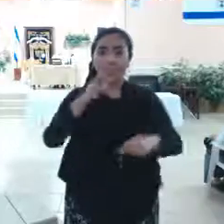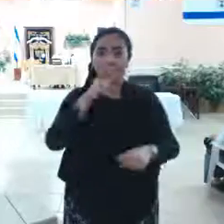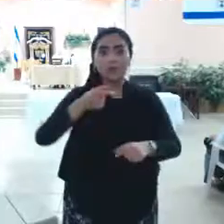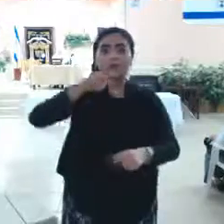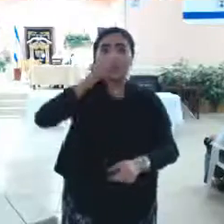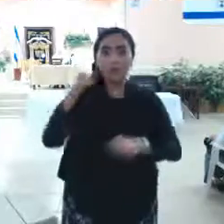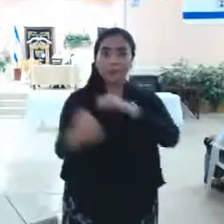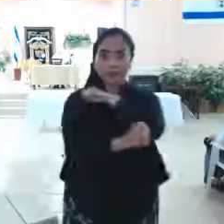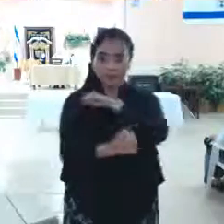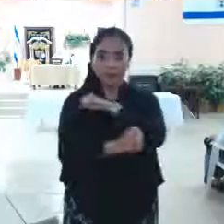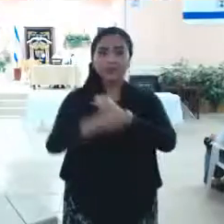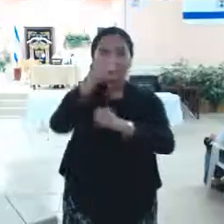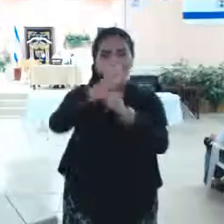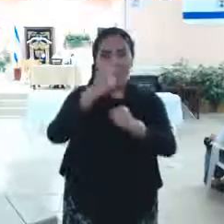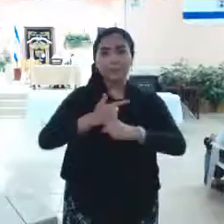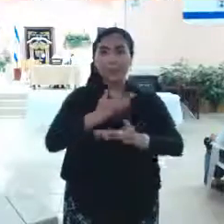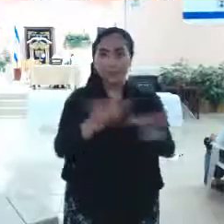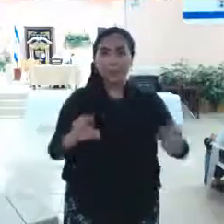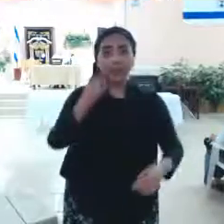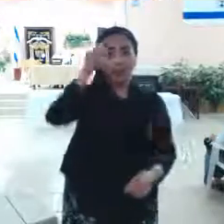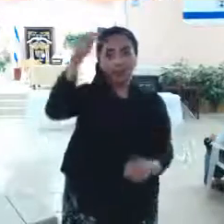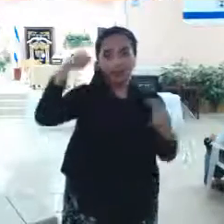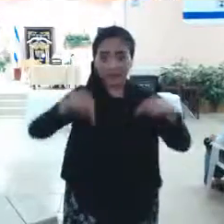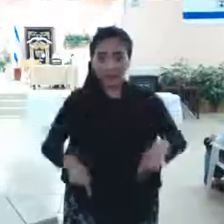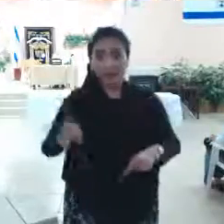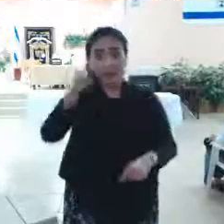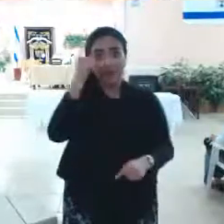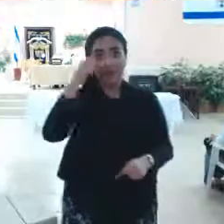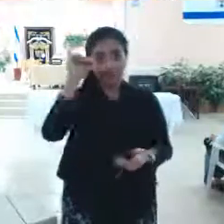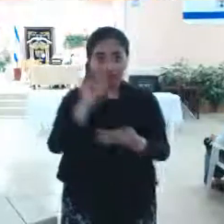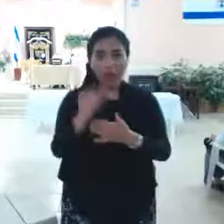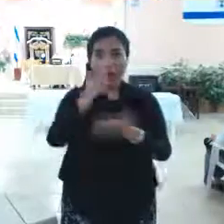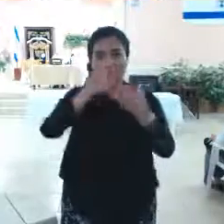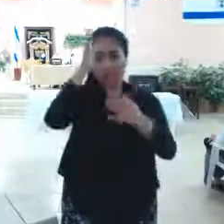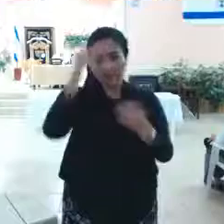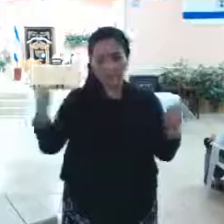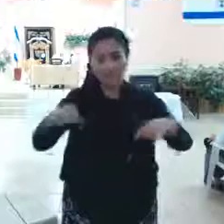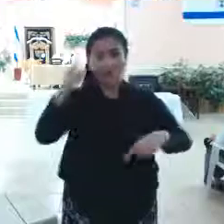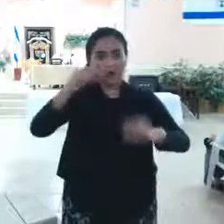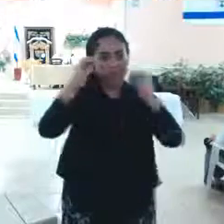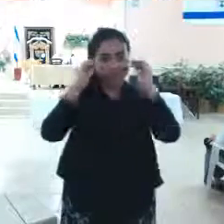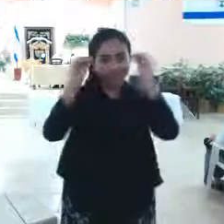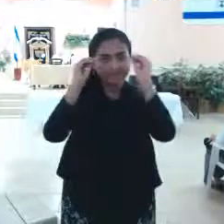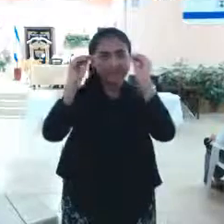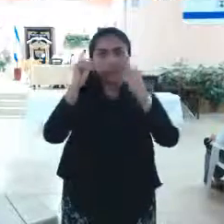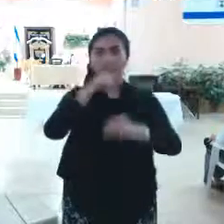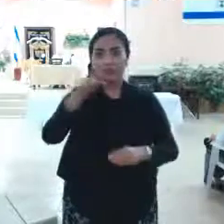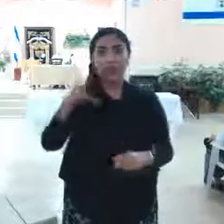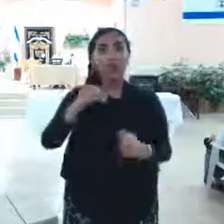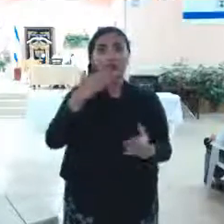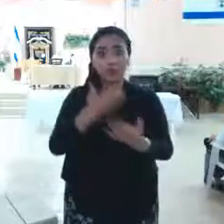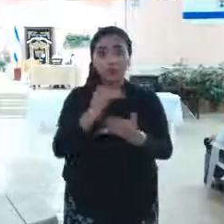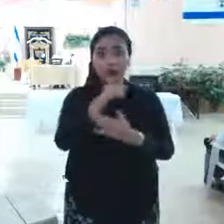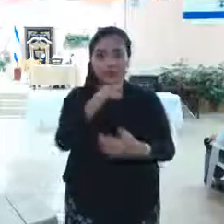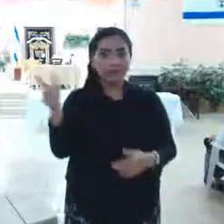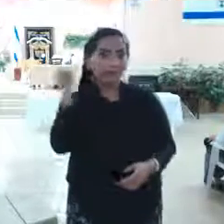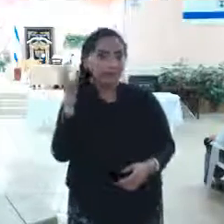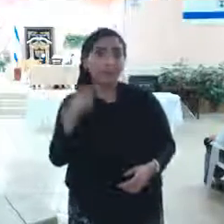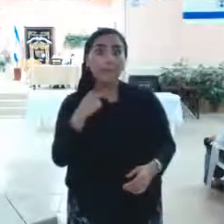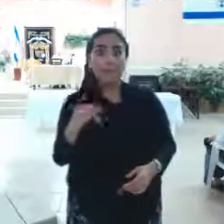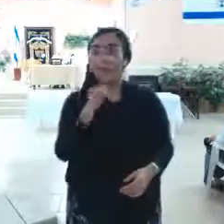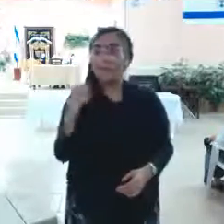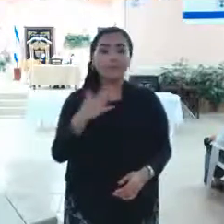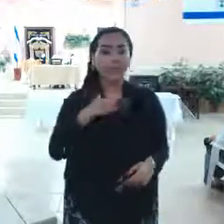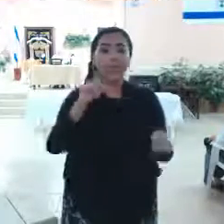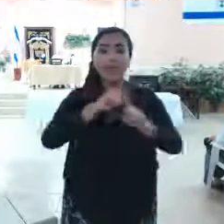lot that you took a Pesach, brother, there and here, because that's what the eternal Father will be here to tell you, and it's good